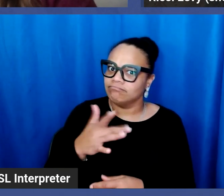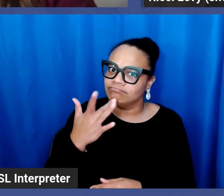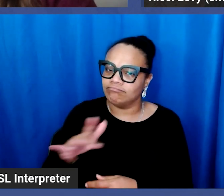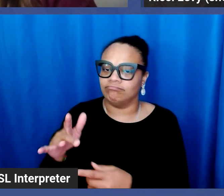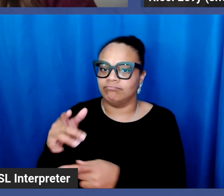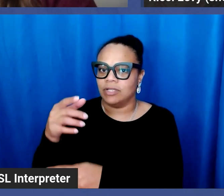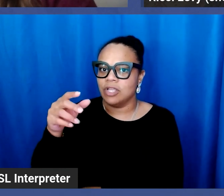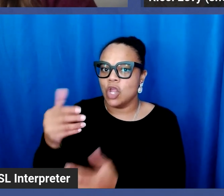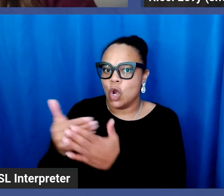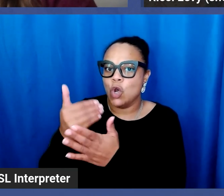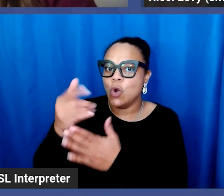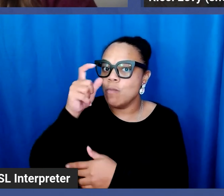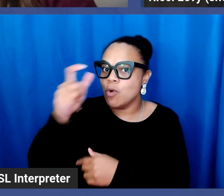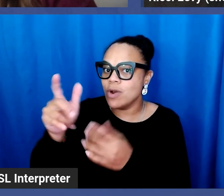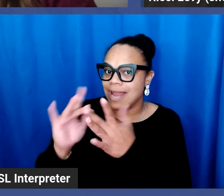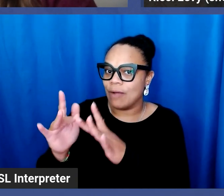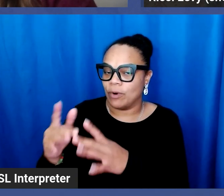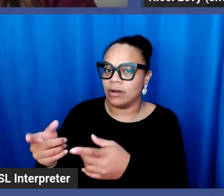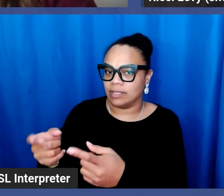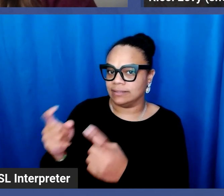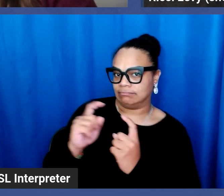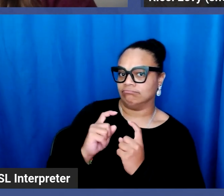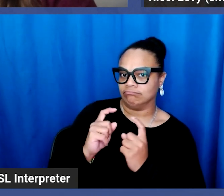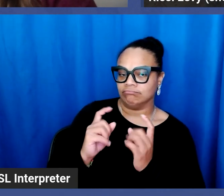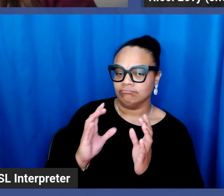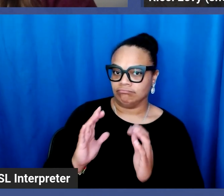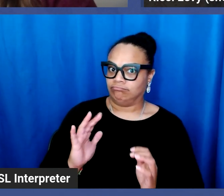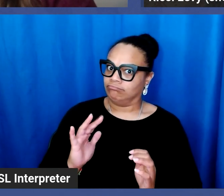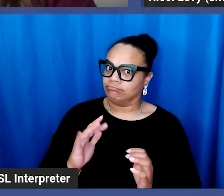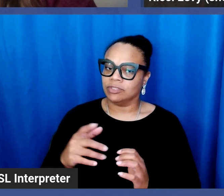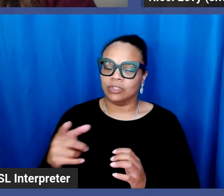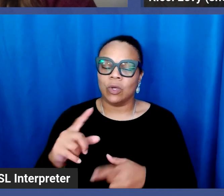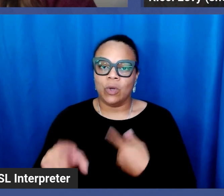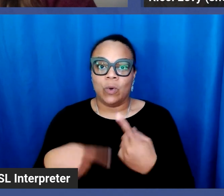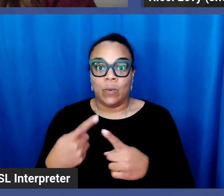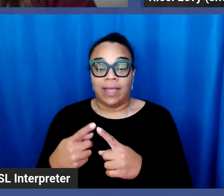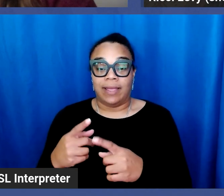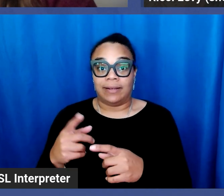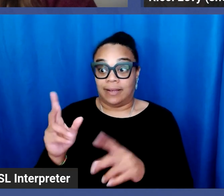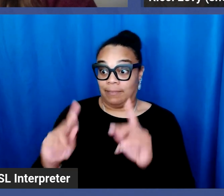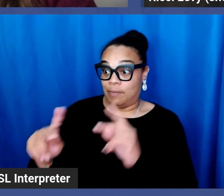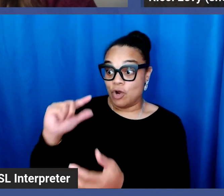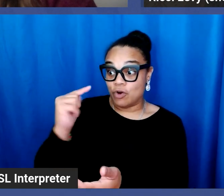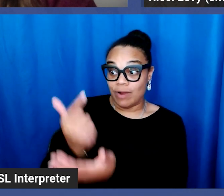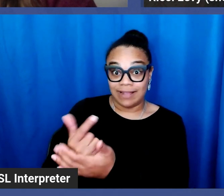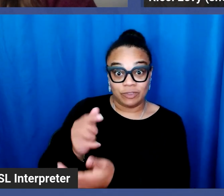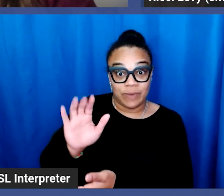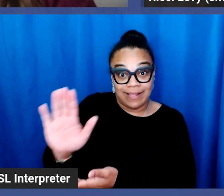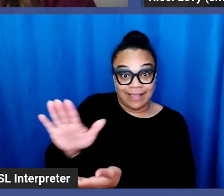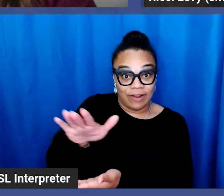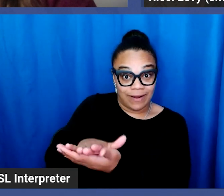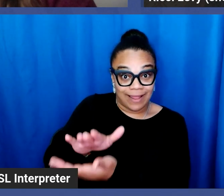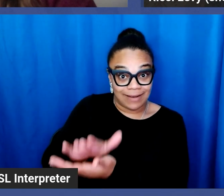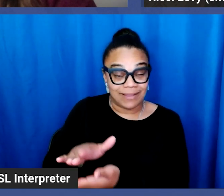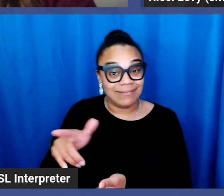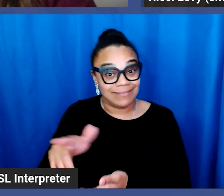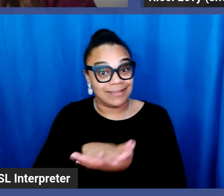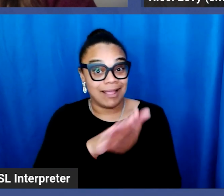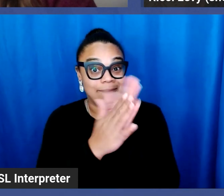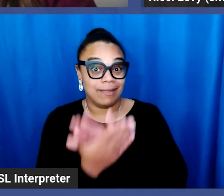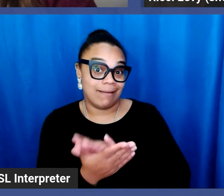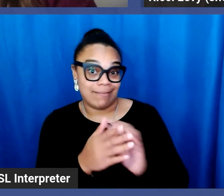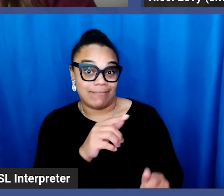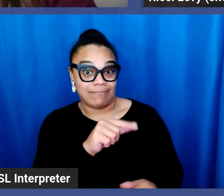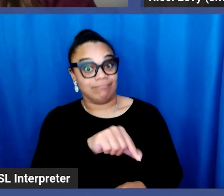Network, when people graduate the academy, they are eligible for